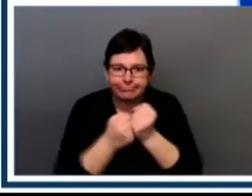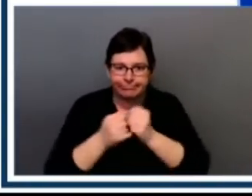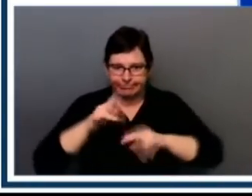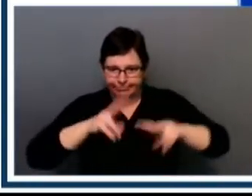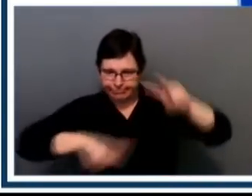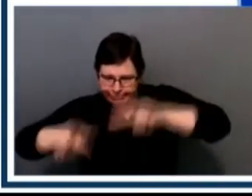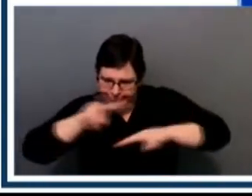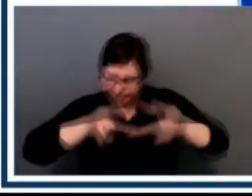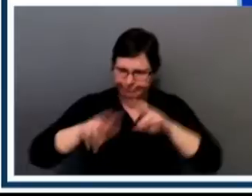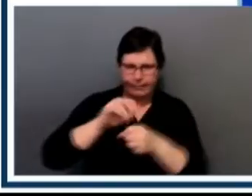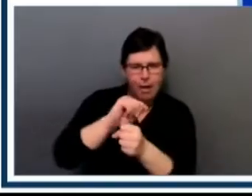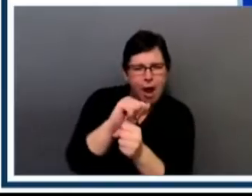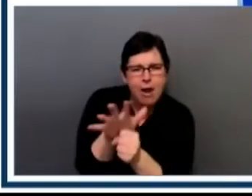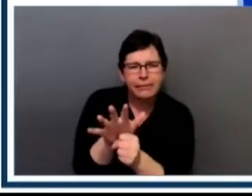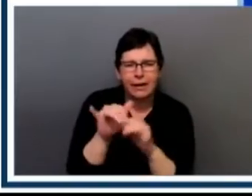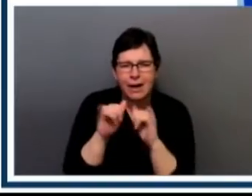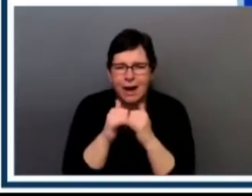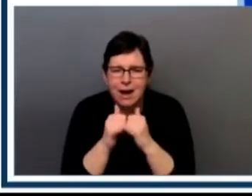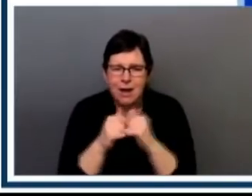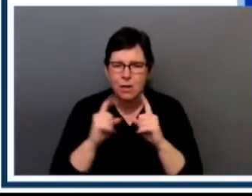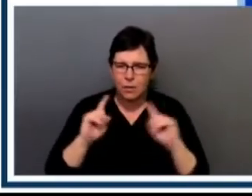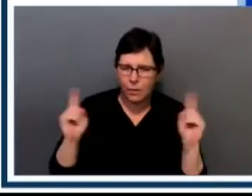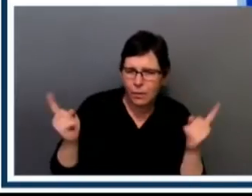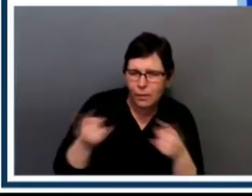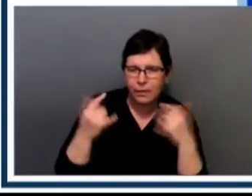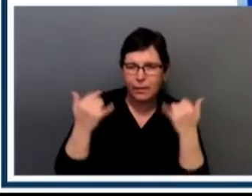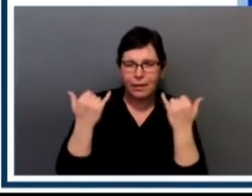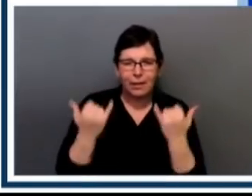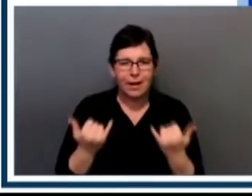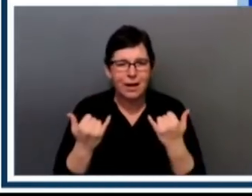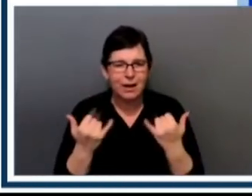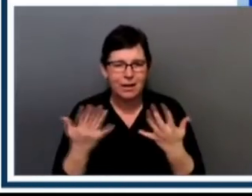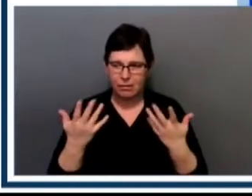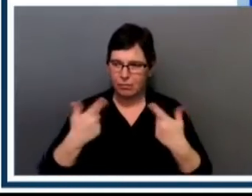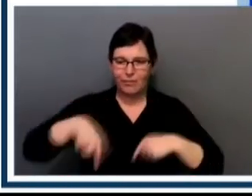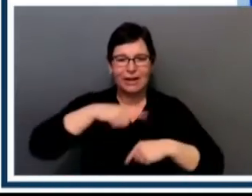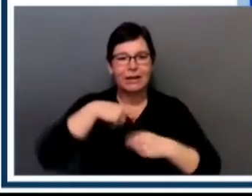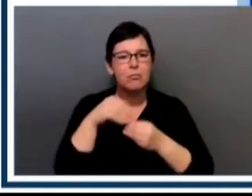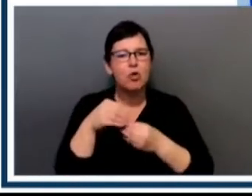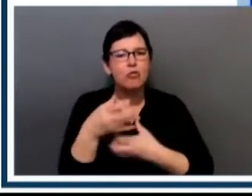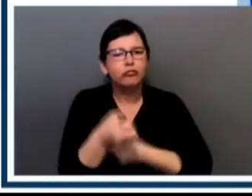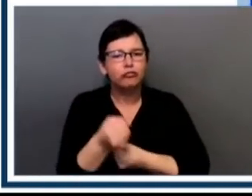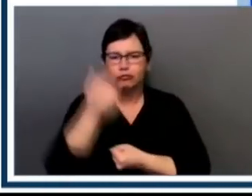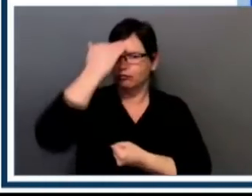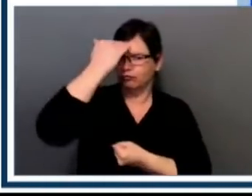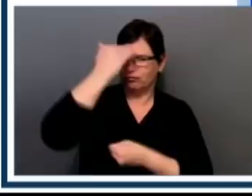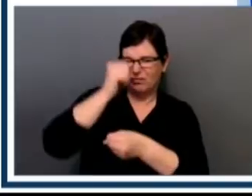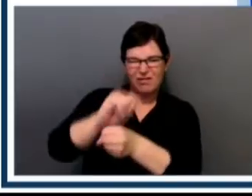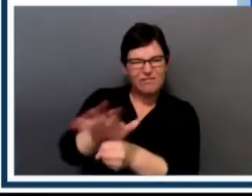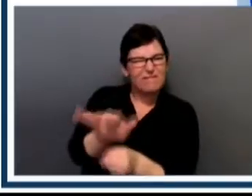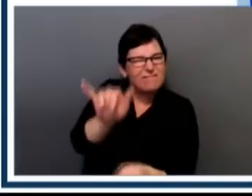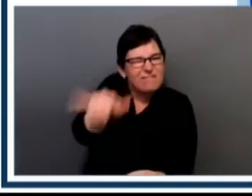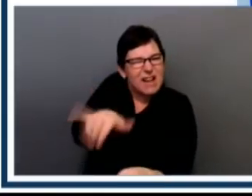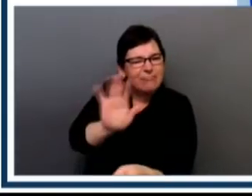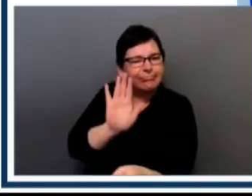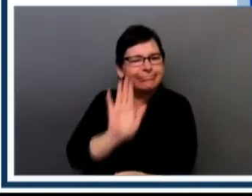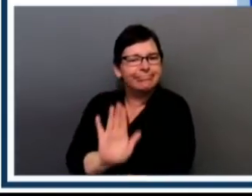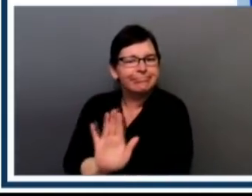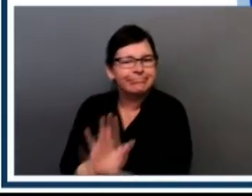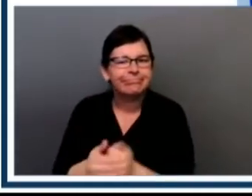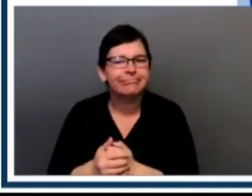wear our masks if we choose. We can keep our distance if we choose. We've had time to understand the social